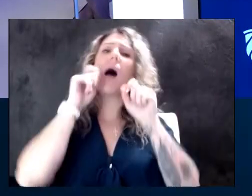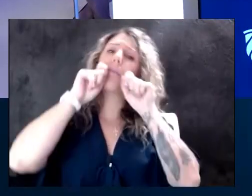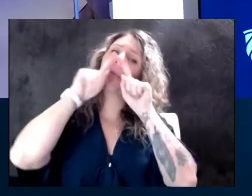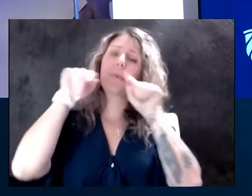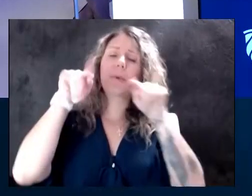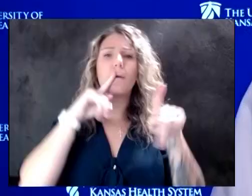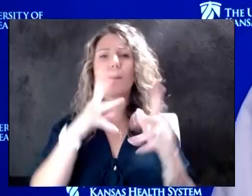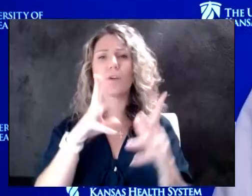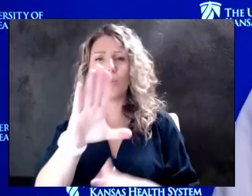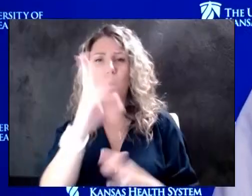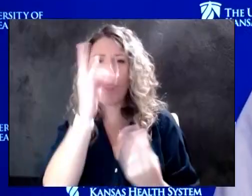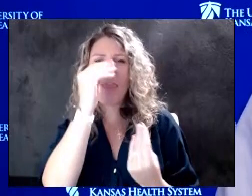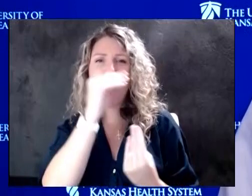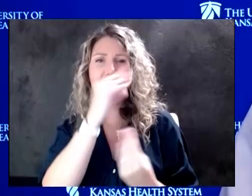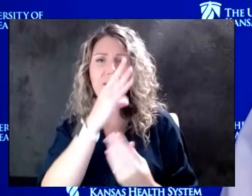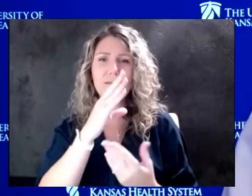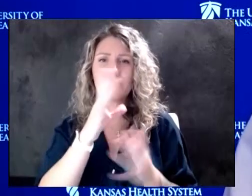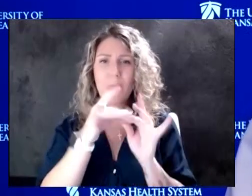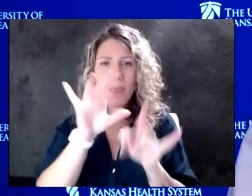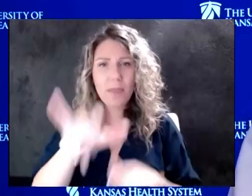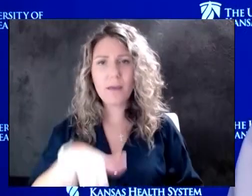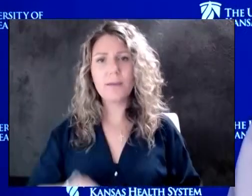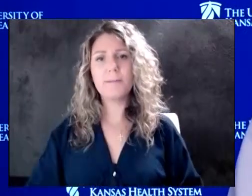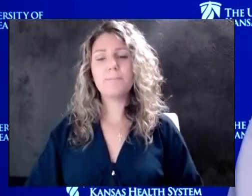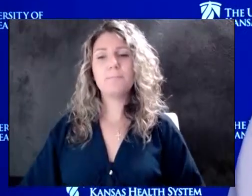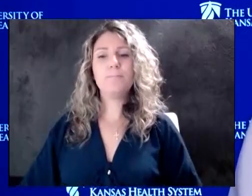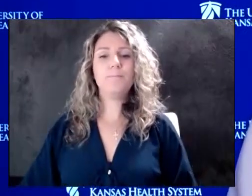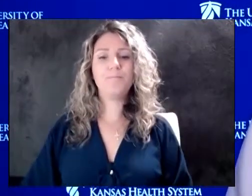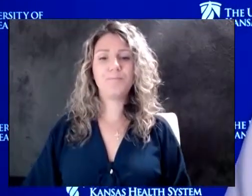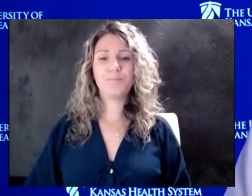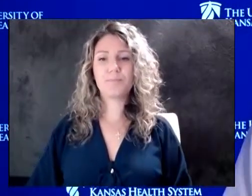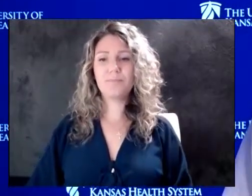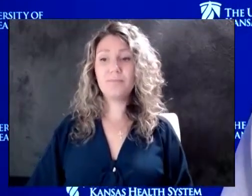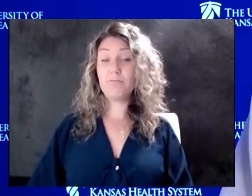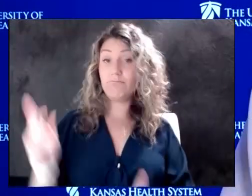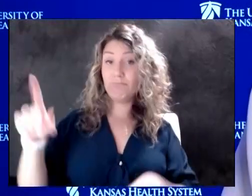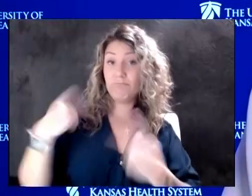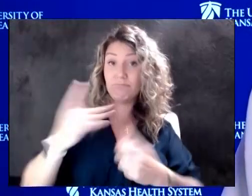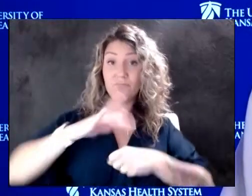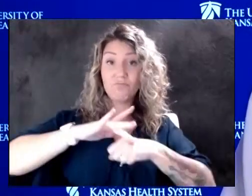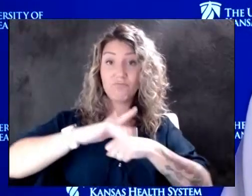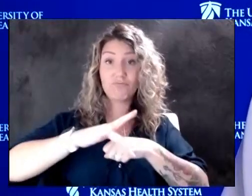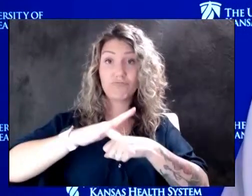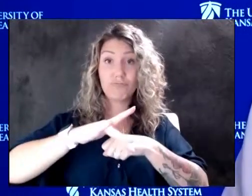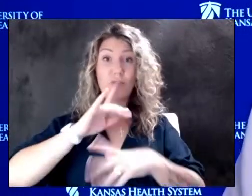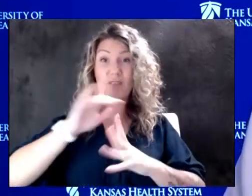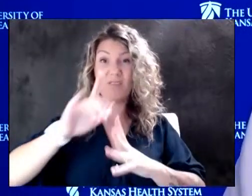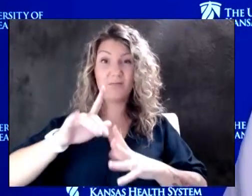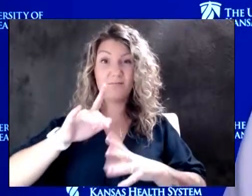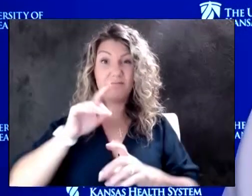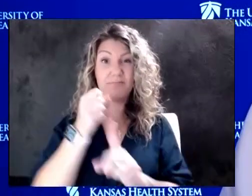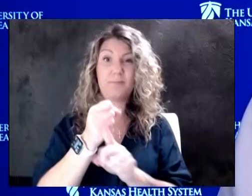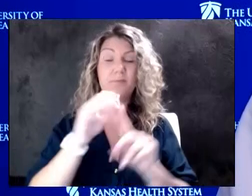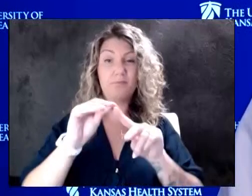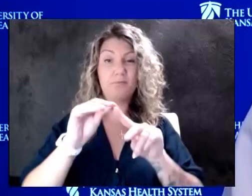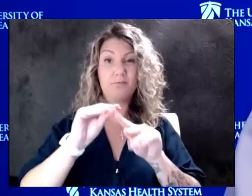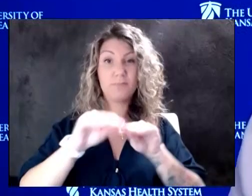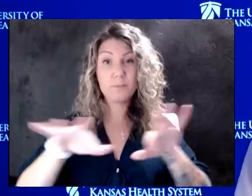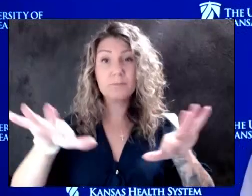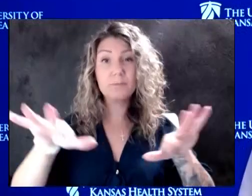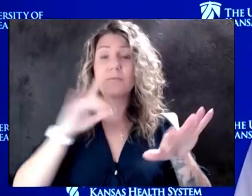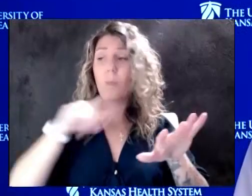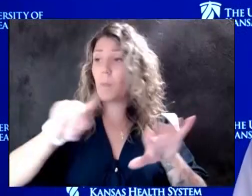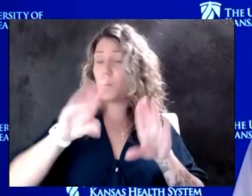thoughts are. Yeah, since the beginning of the pandemic, those groups of care providers that worked